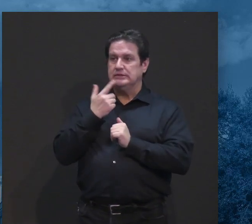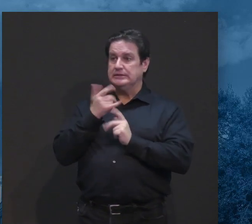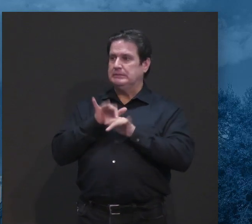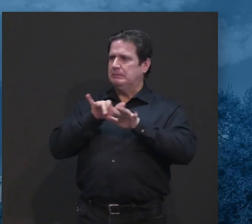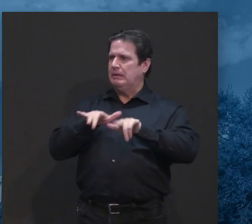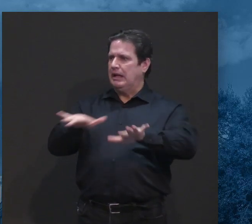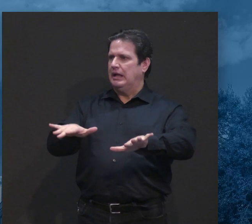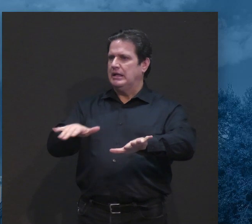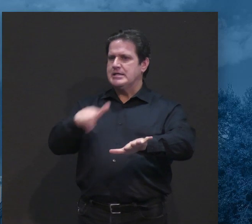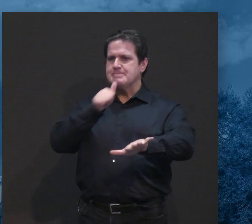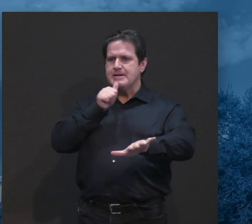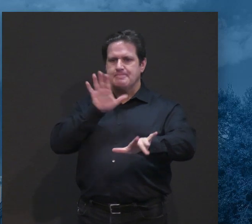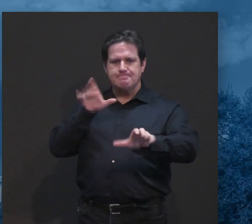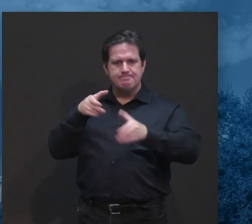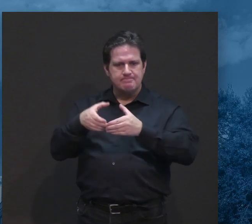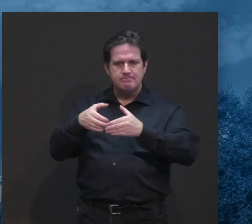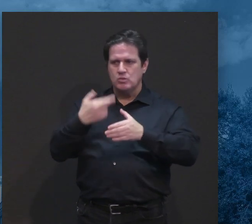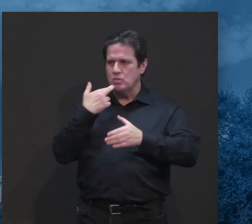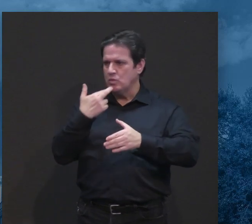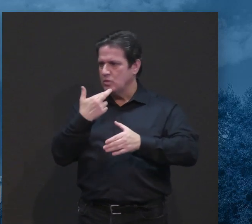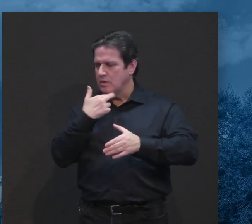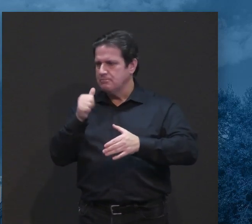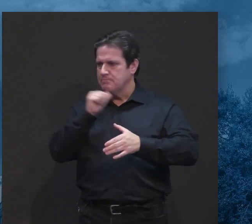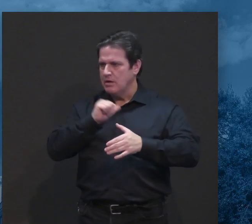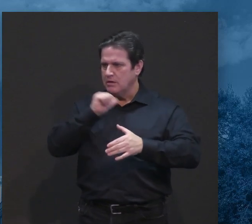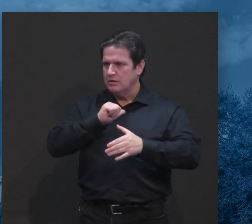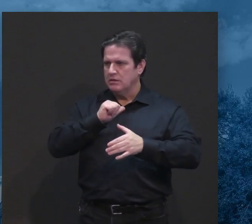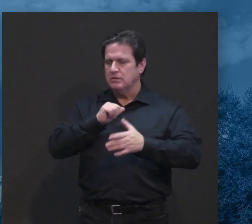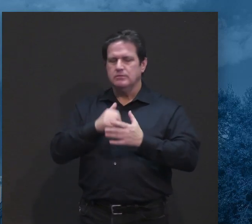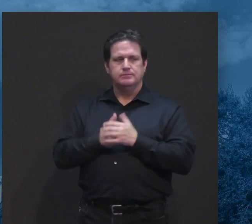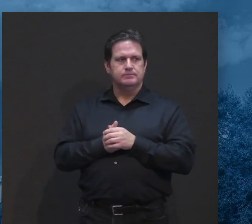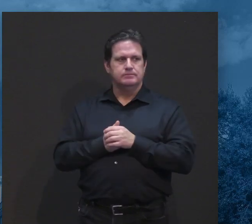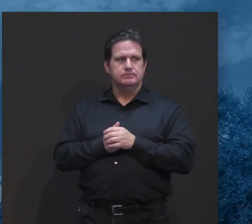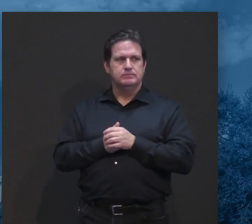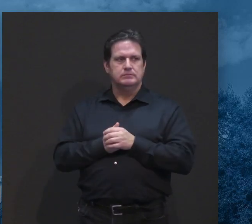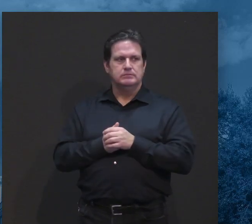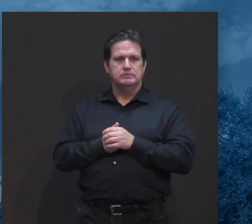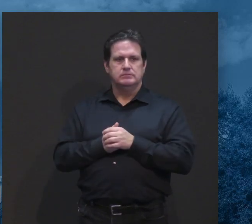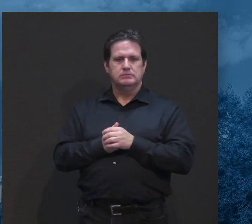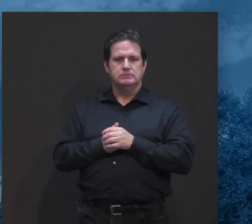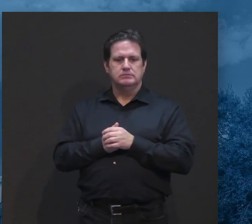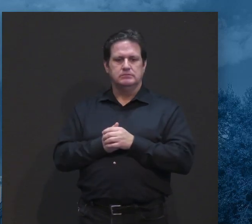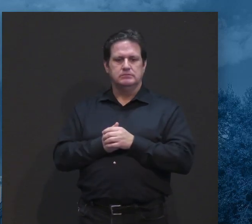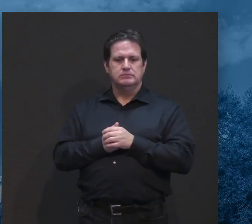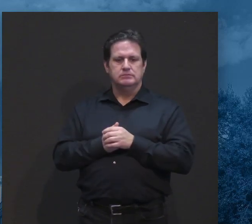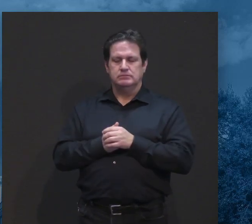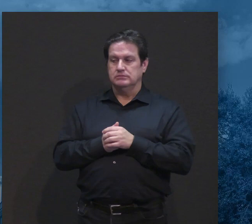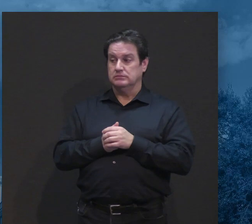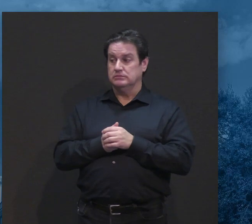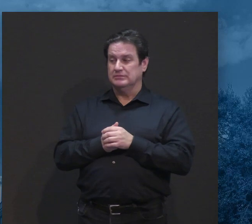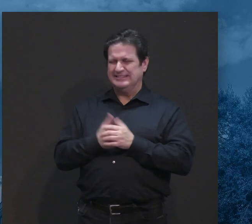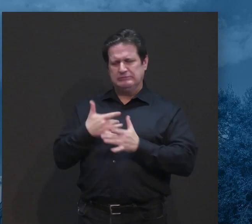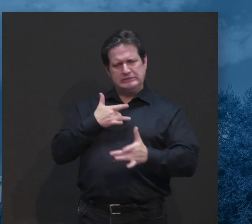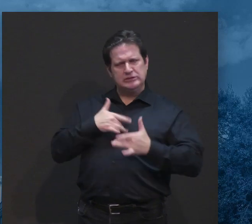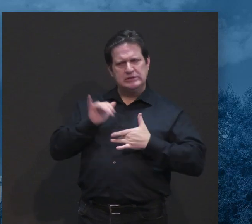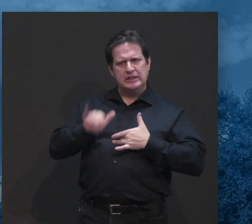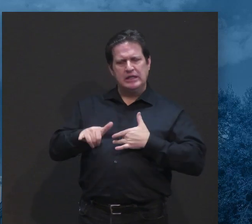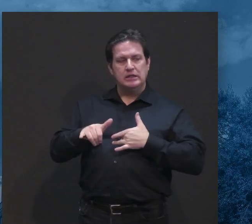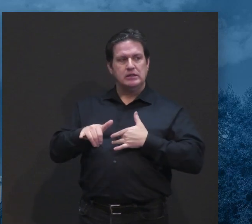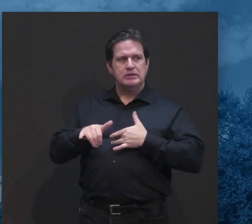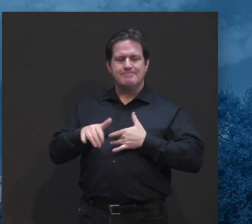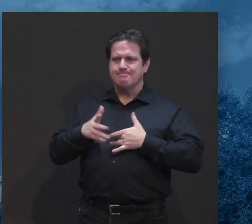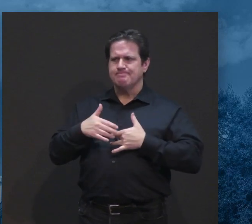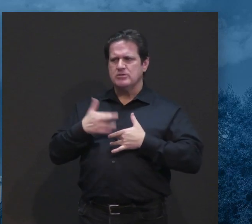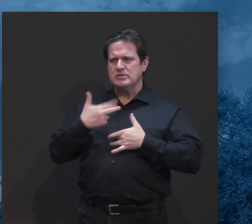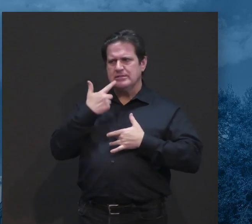happen in private gatherings and restaurants. If you don't get to those conversations, is that a concern for you? Because that has